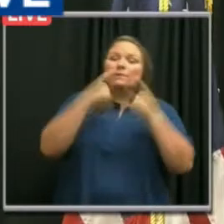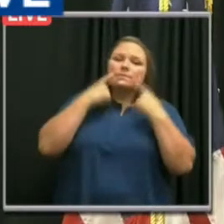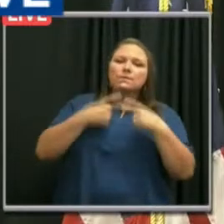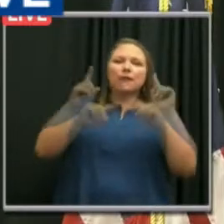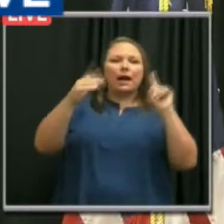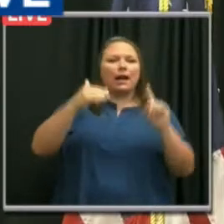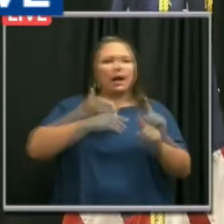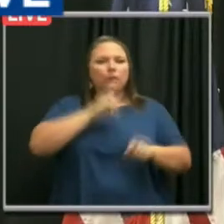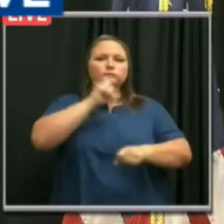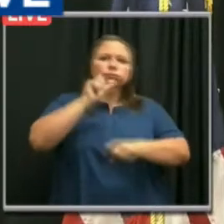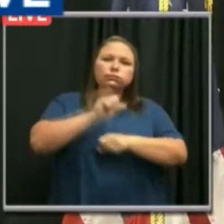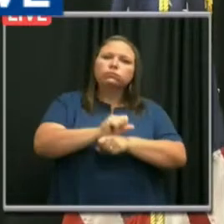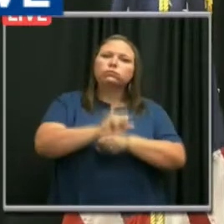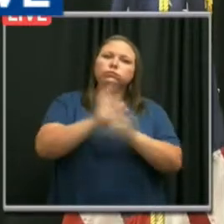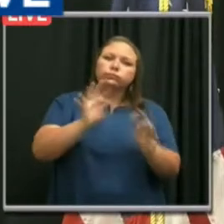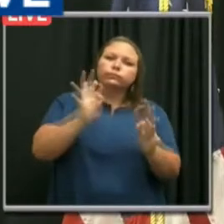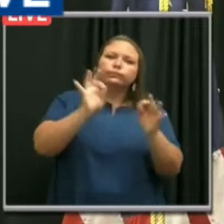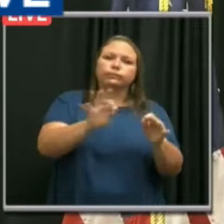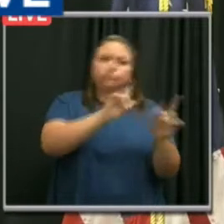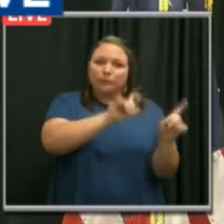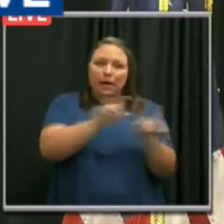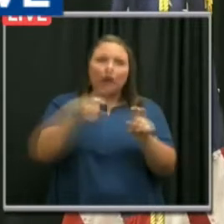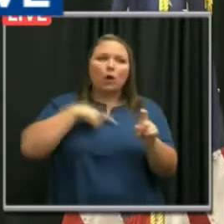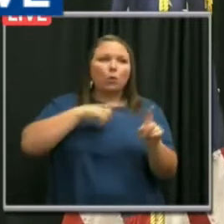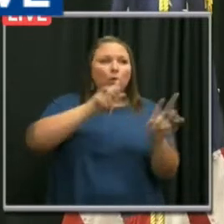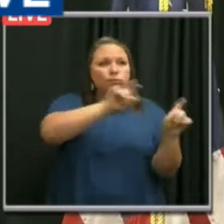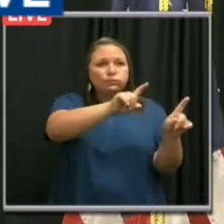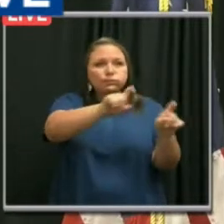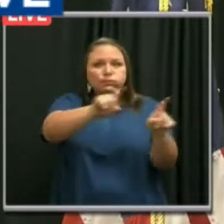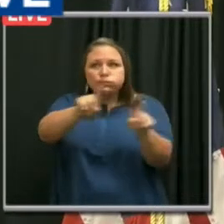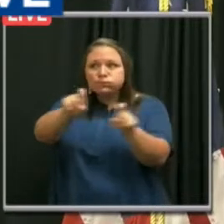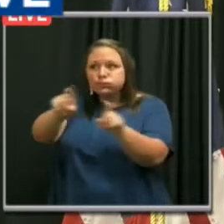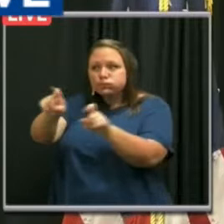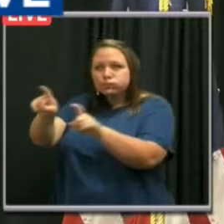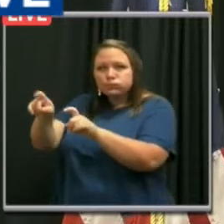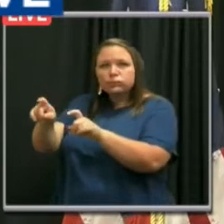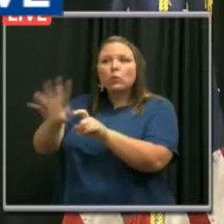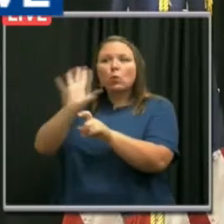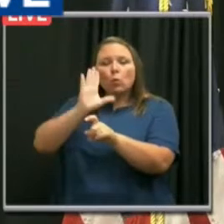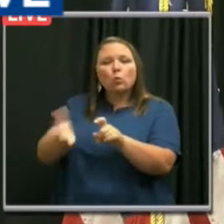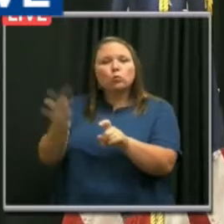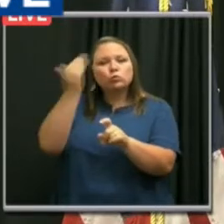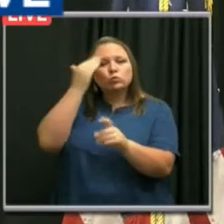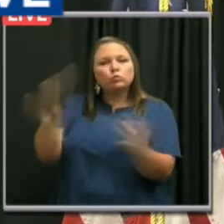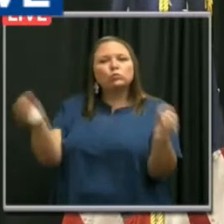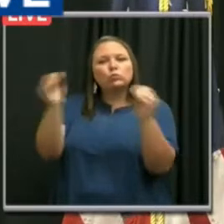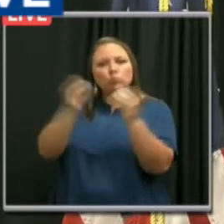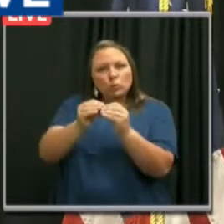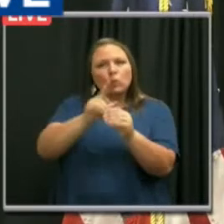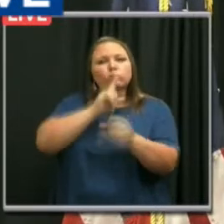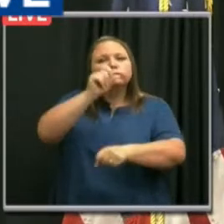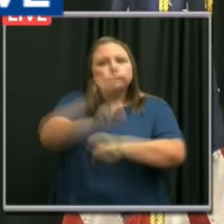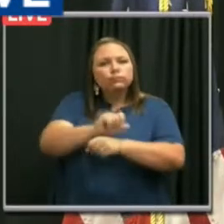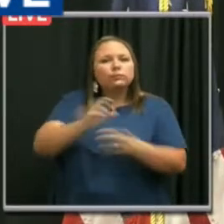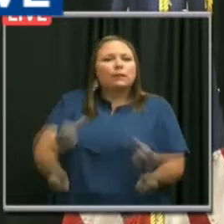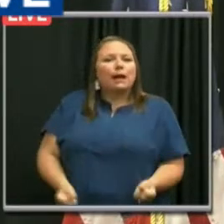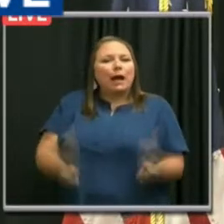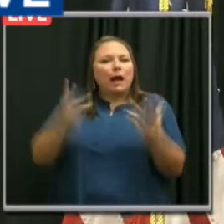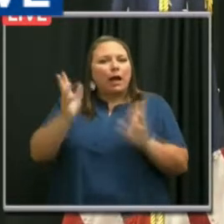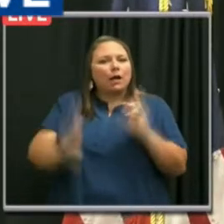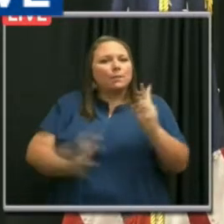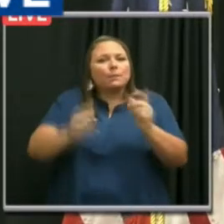sensitive serological assay, and we do widespread testing with that assay, we'll have a much truer idea of how